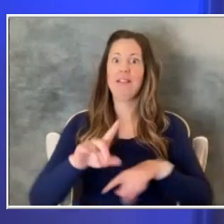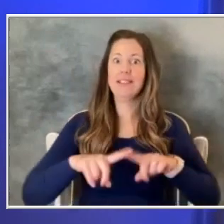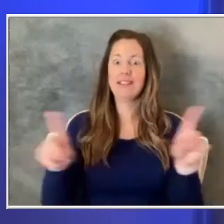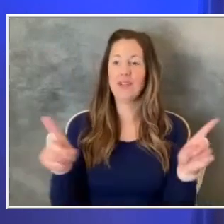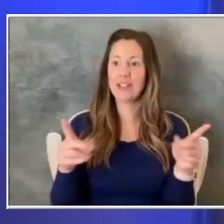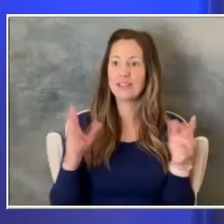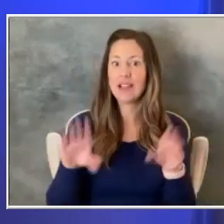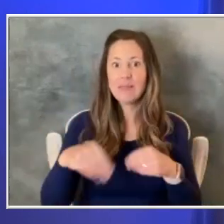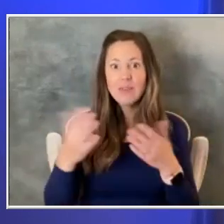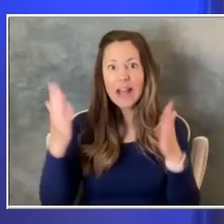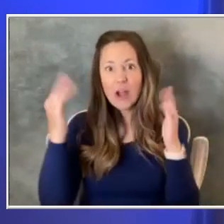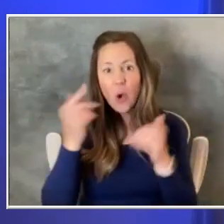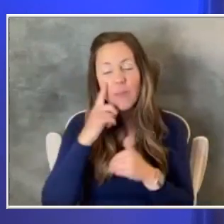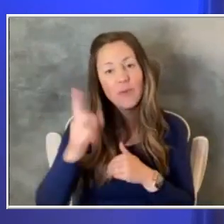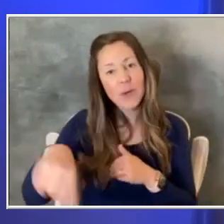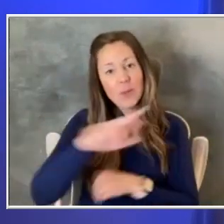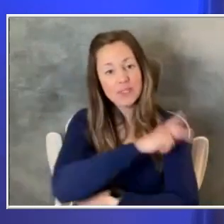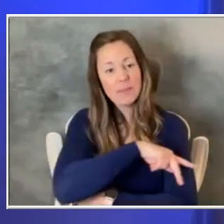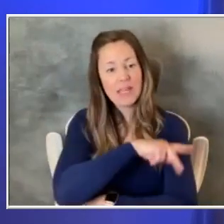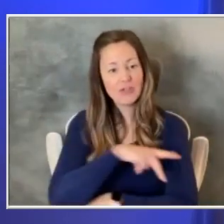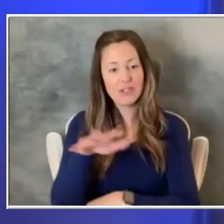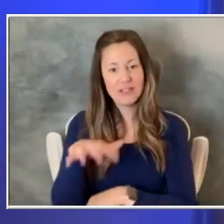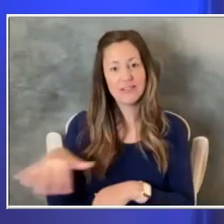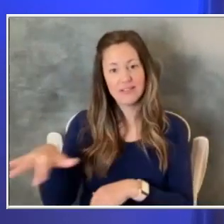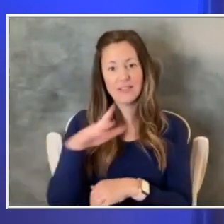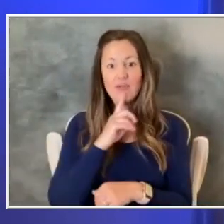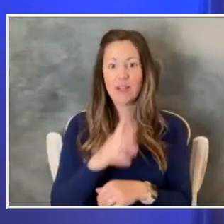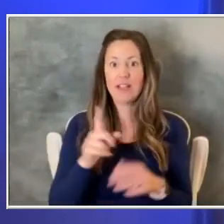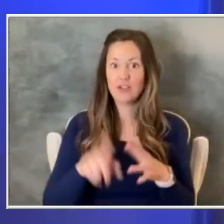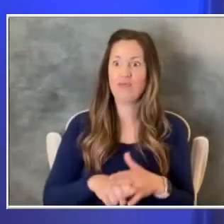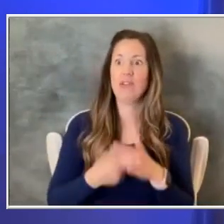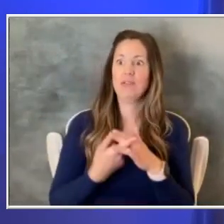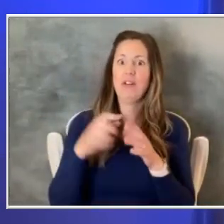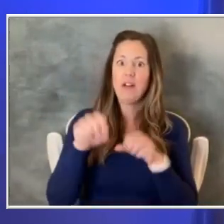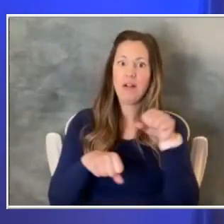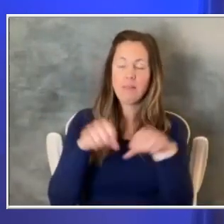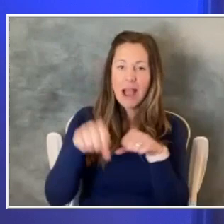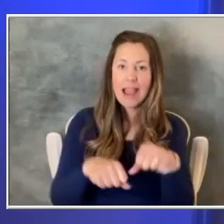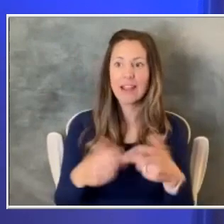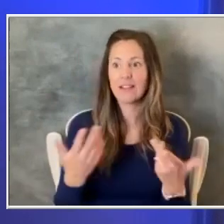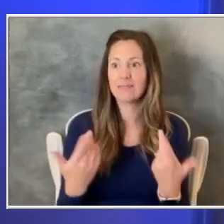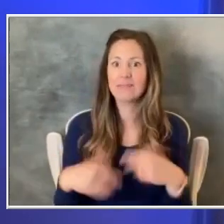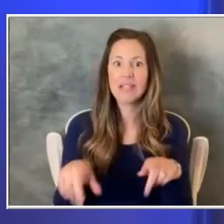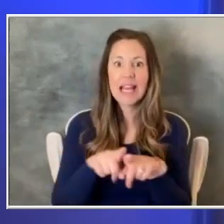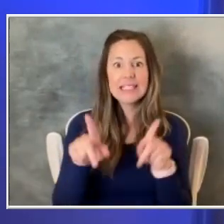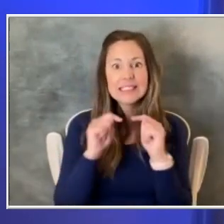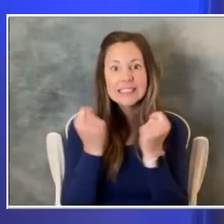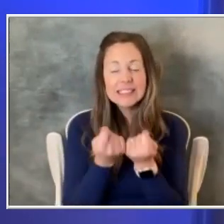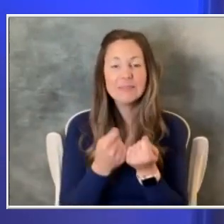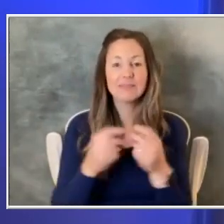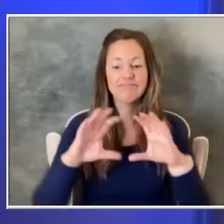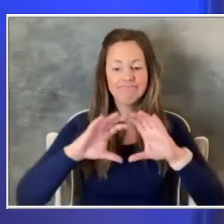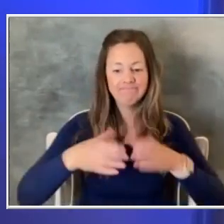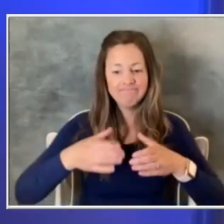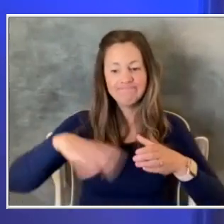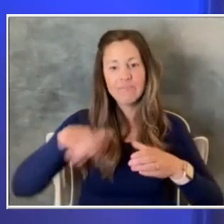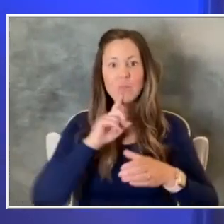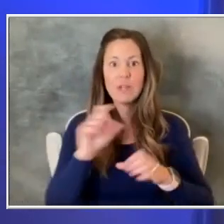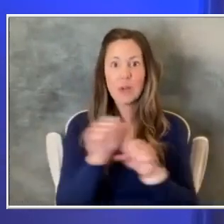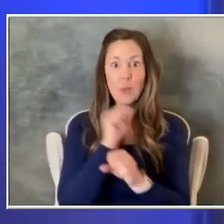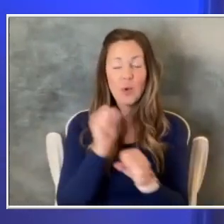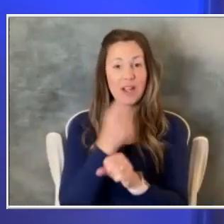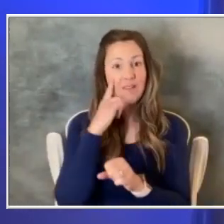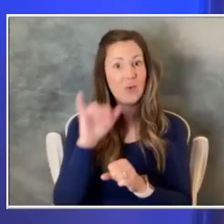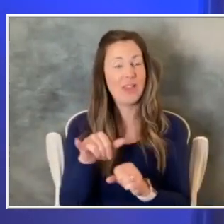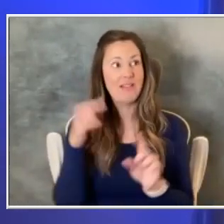those cancer patients out there. And so we start getting on our bike and riding as a team and as a unit that we've been working towards this moment for 6 months. So